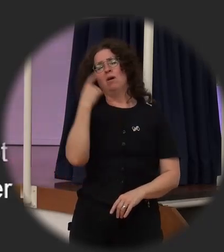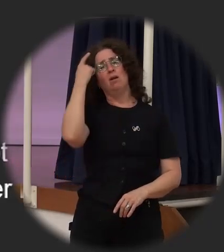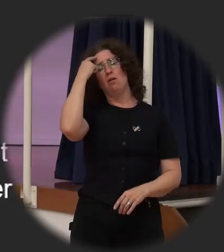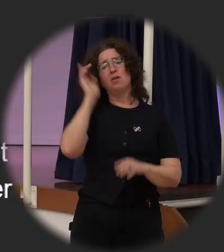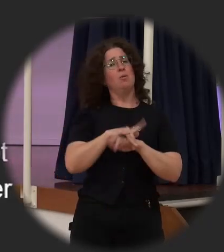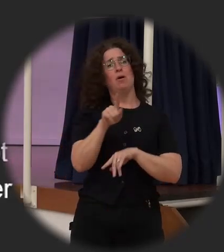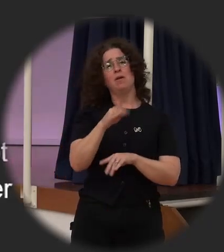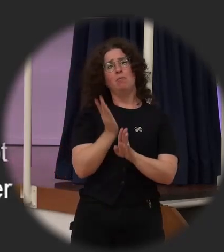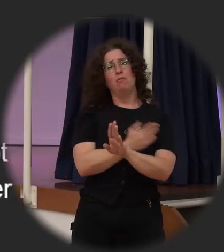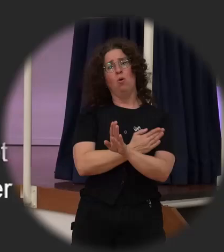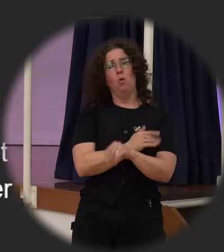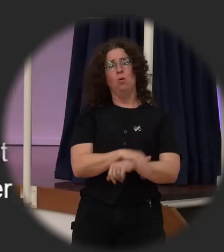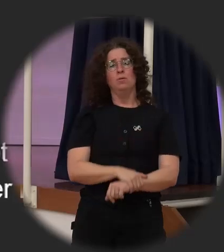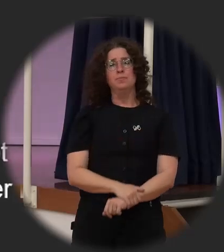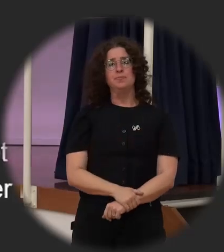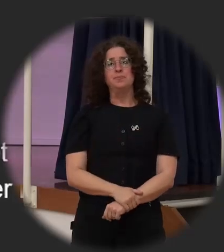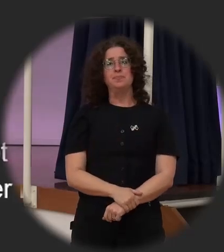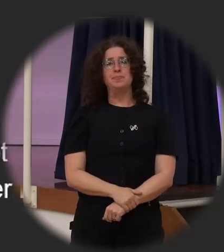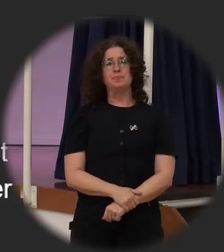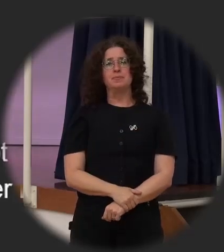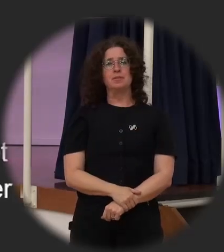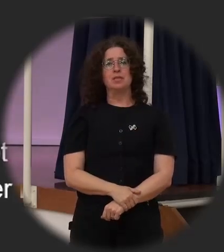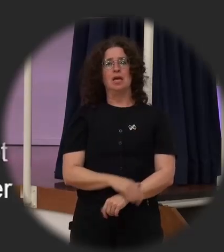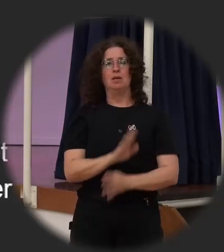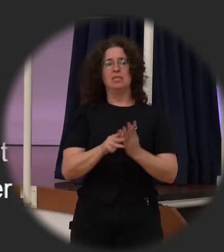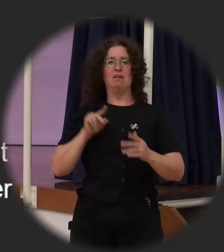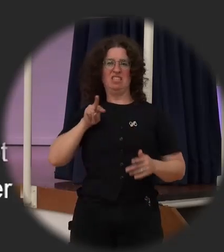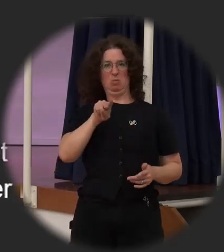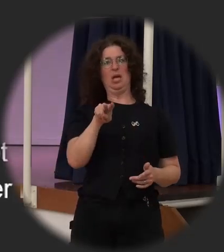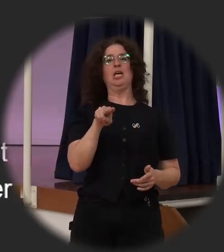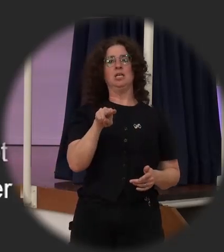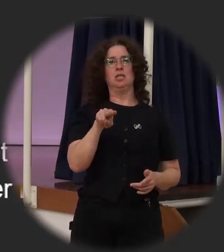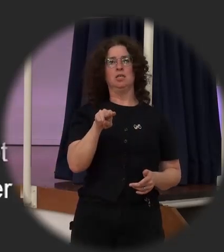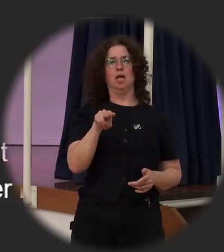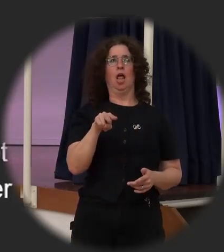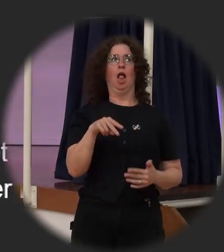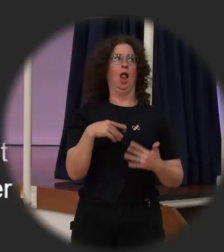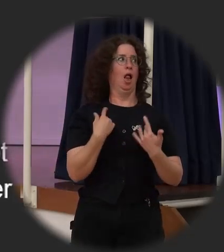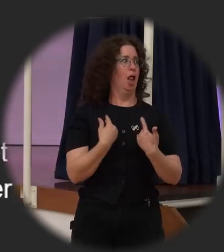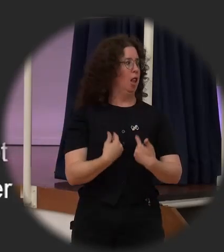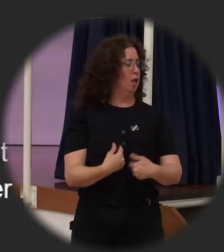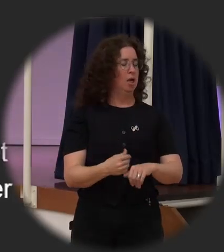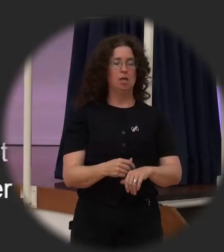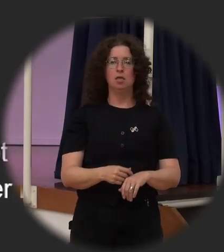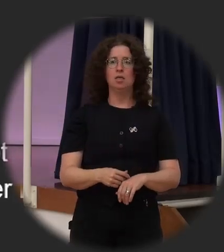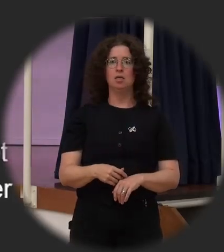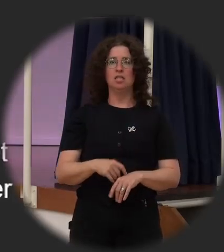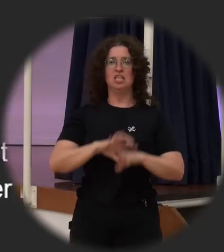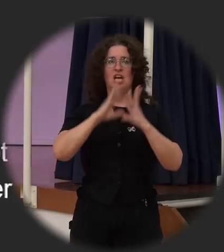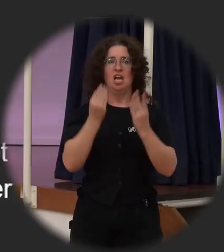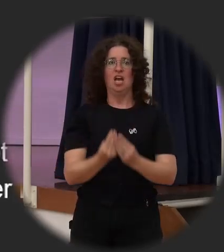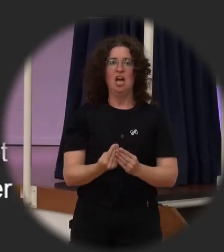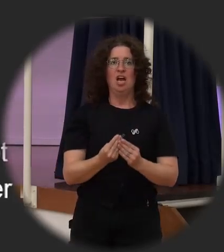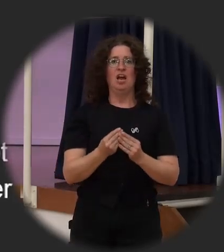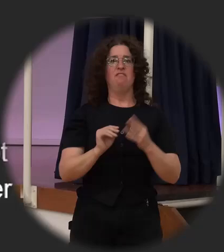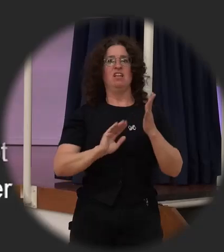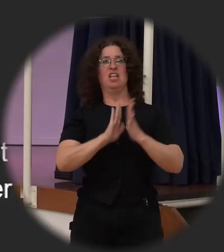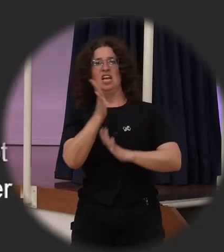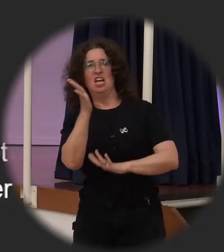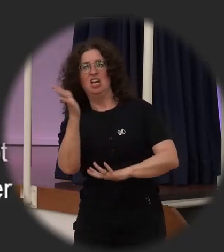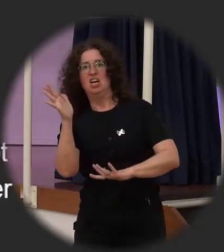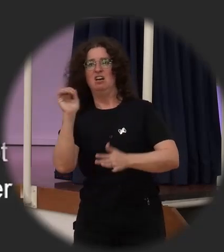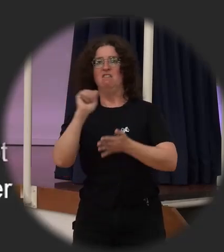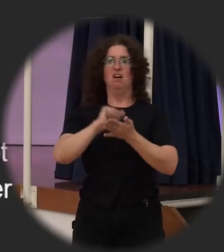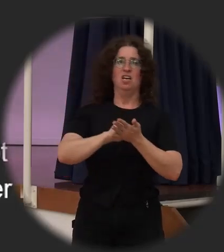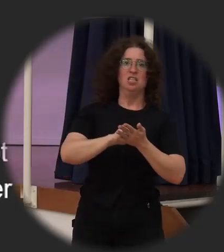into the project, and we ended up with this duplication, which was absolutely gross, where you'd have to list everything as Firestore and then JSON